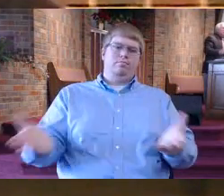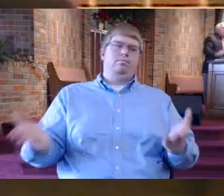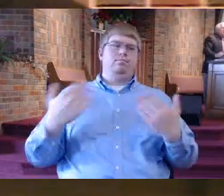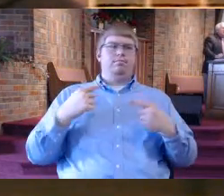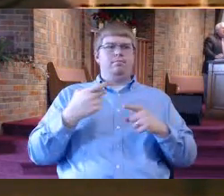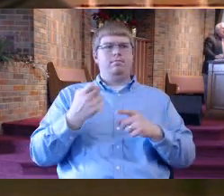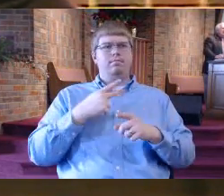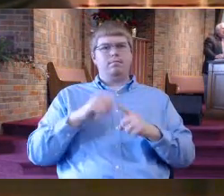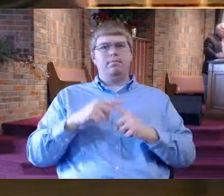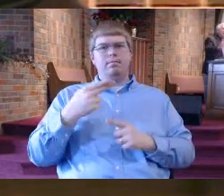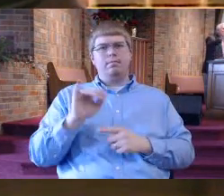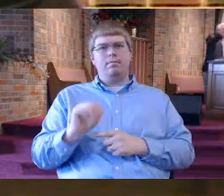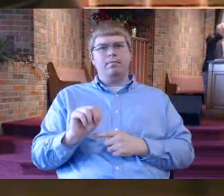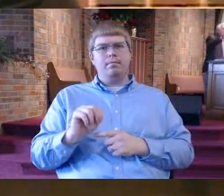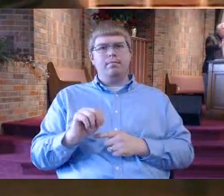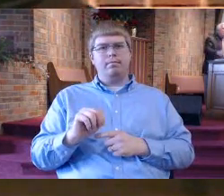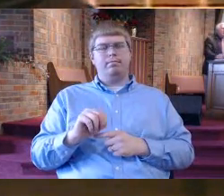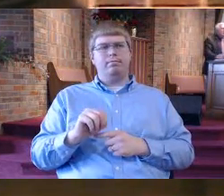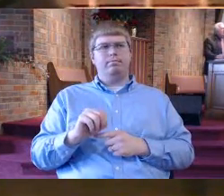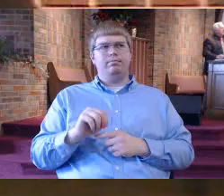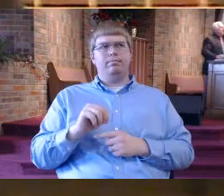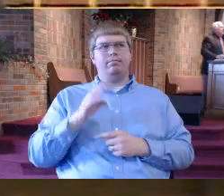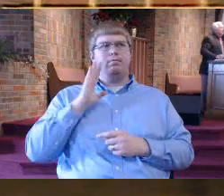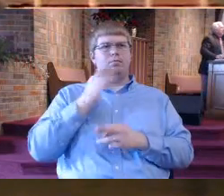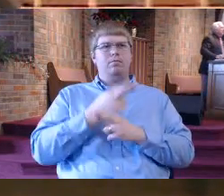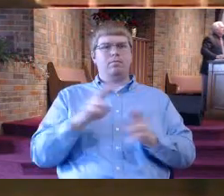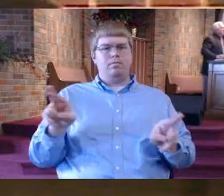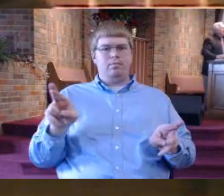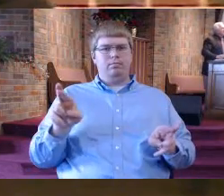redemption. Now think about that for a moment.